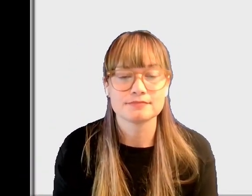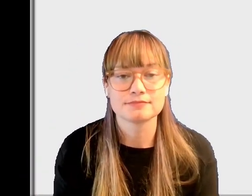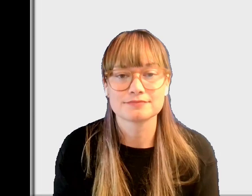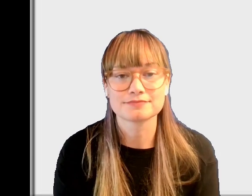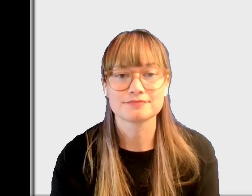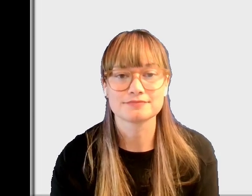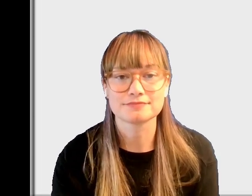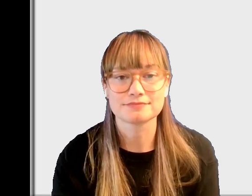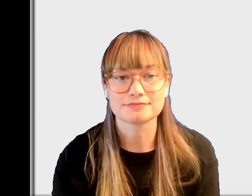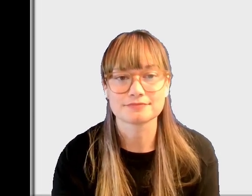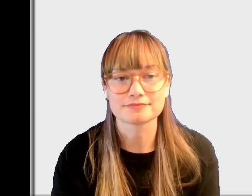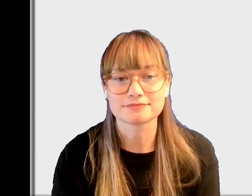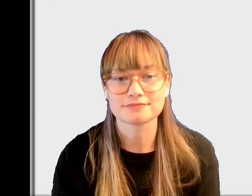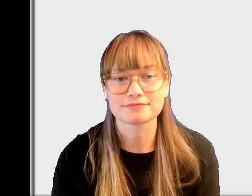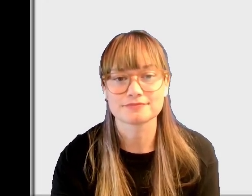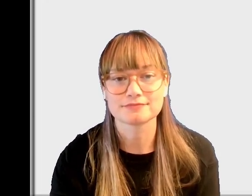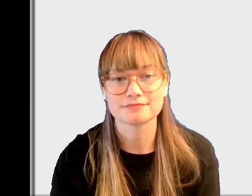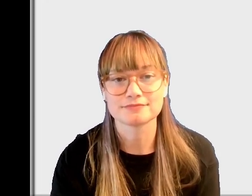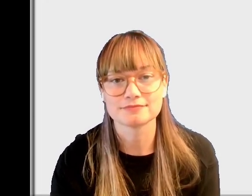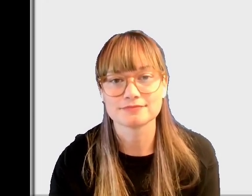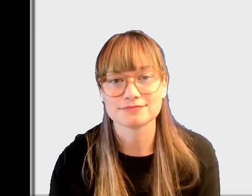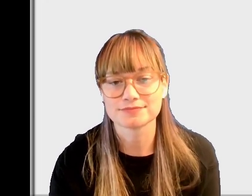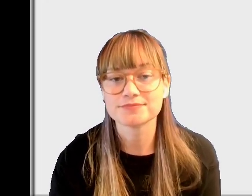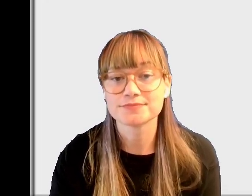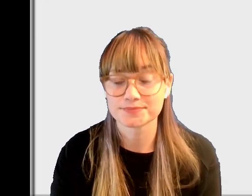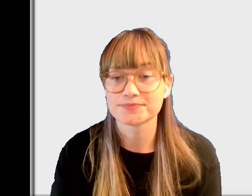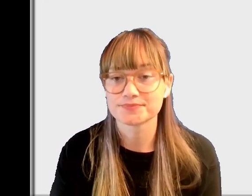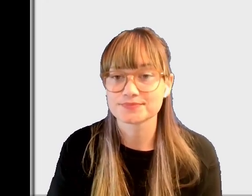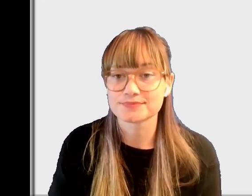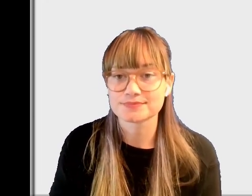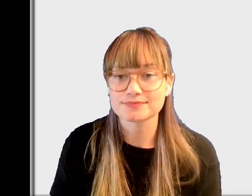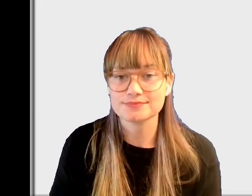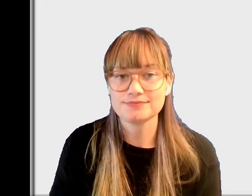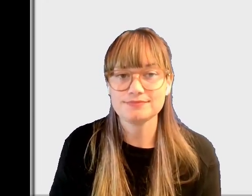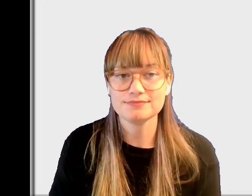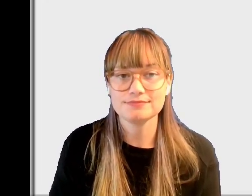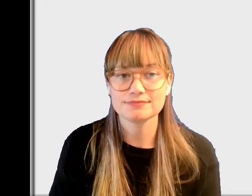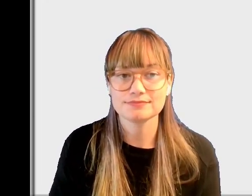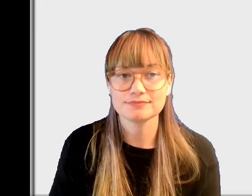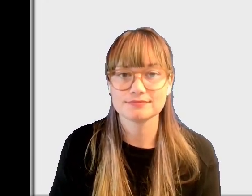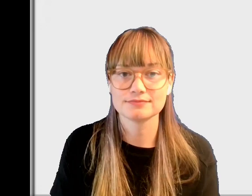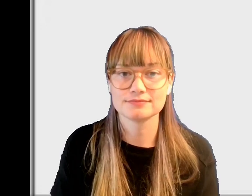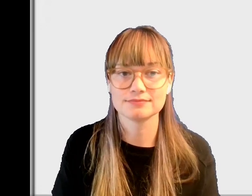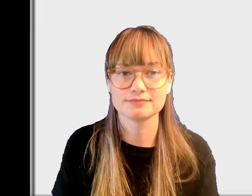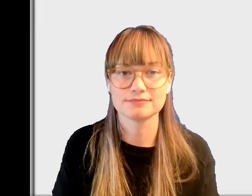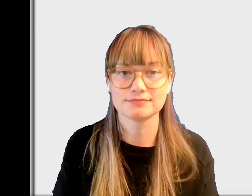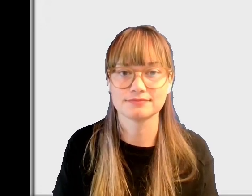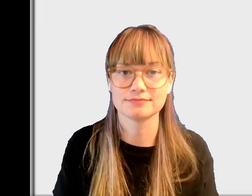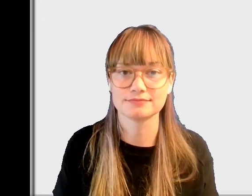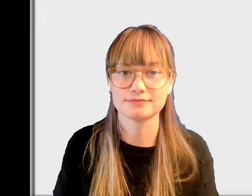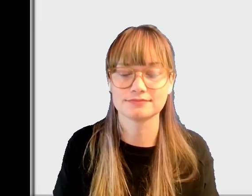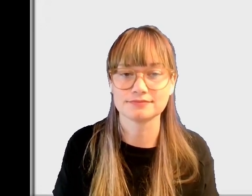to the power 3. Okay? And when I hit enter,